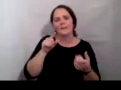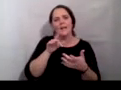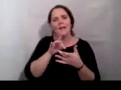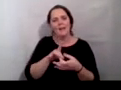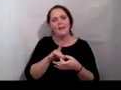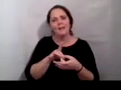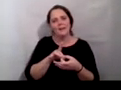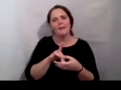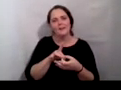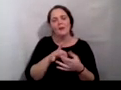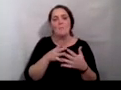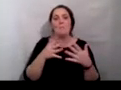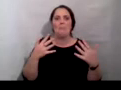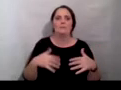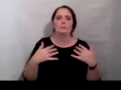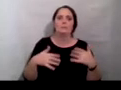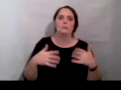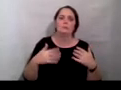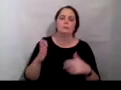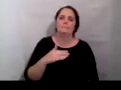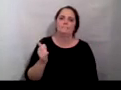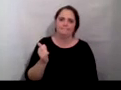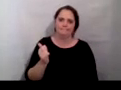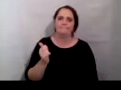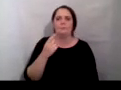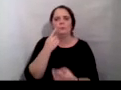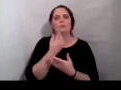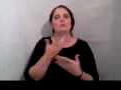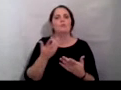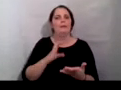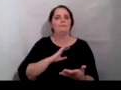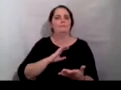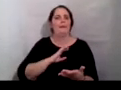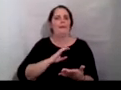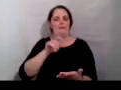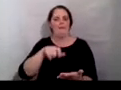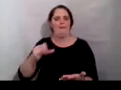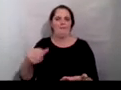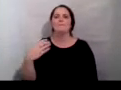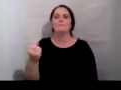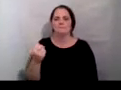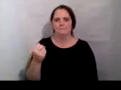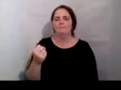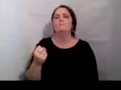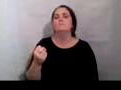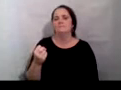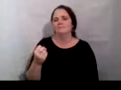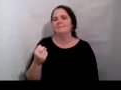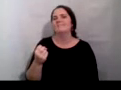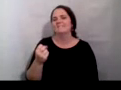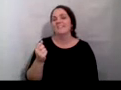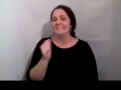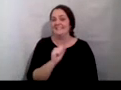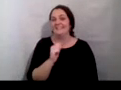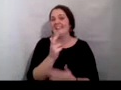narrative. There is a huge talent for characterization. And I think that Mavis Ngallametta